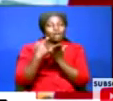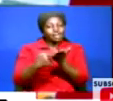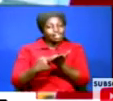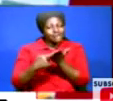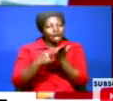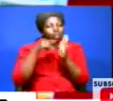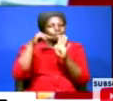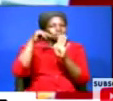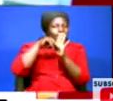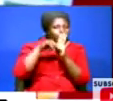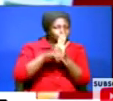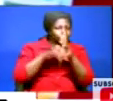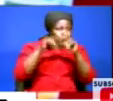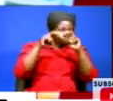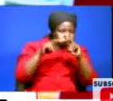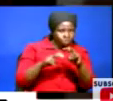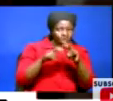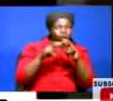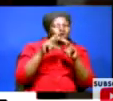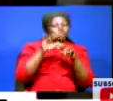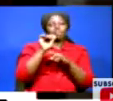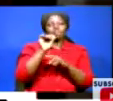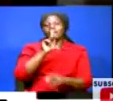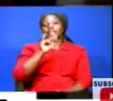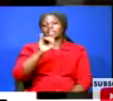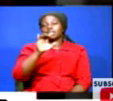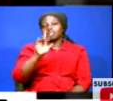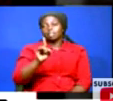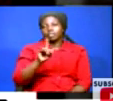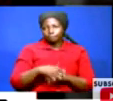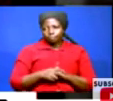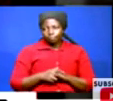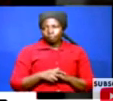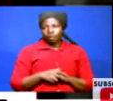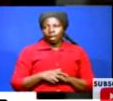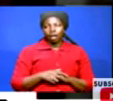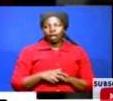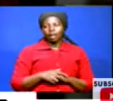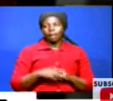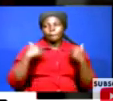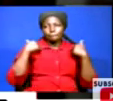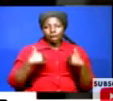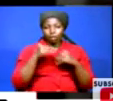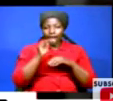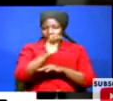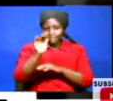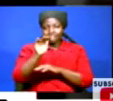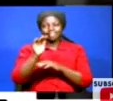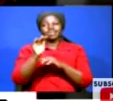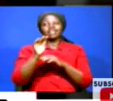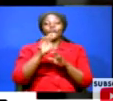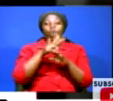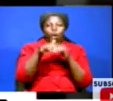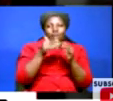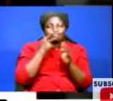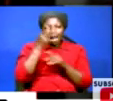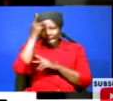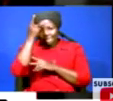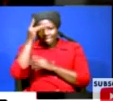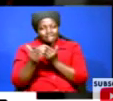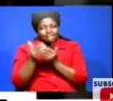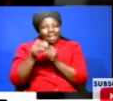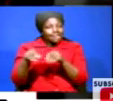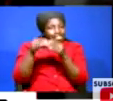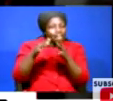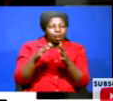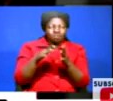wa taasisi ya kuratibu mitaala hapa nchini. I wish to caution all parents and guardians not to buy any books that have not